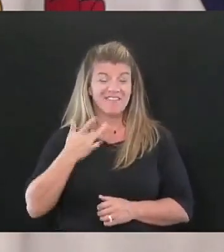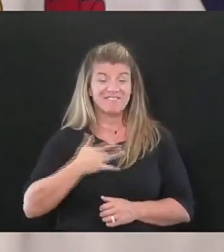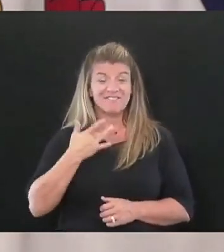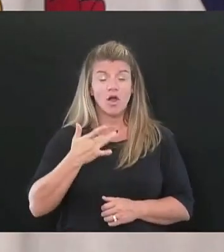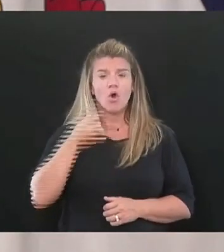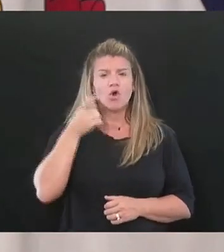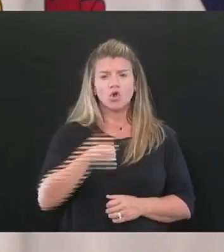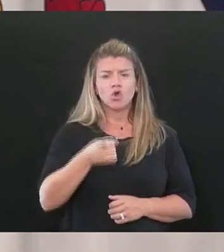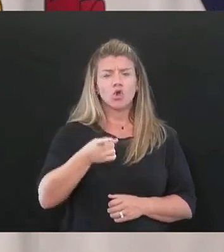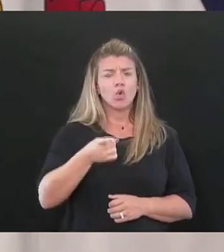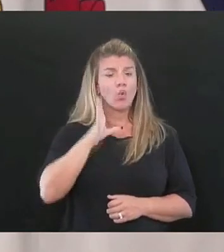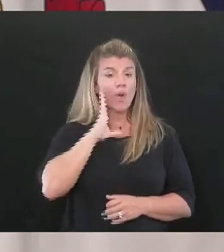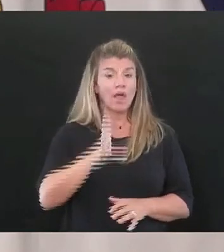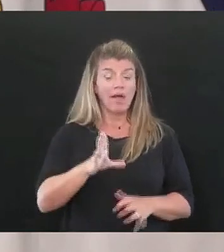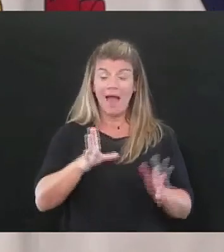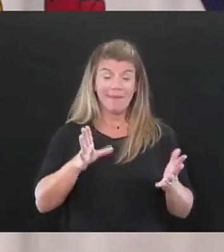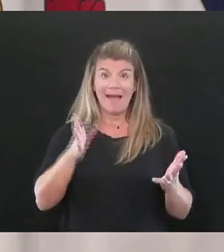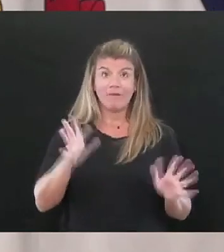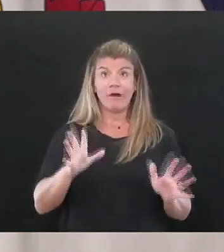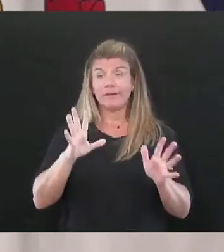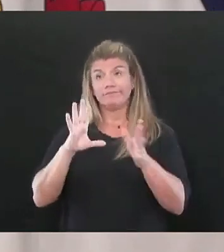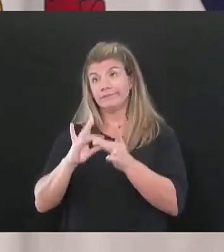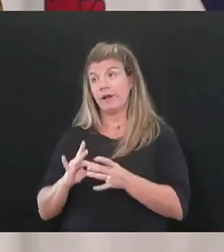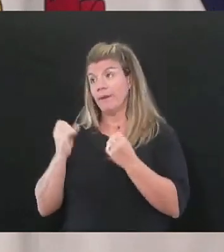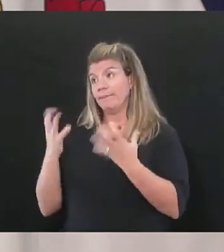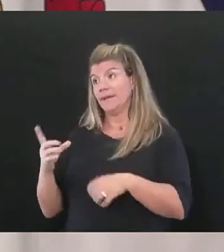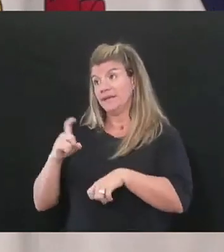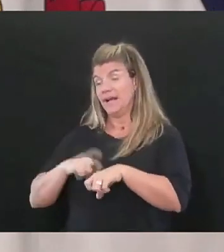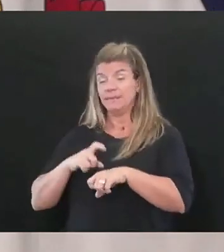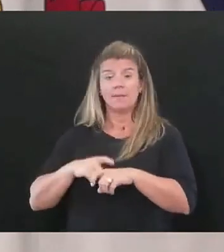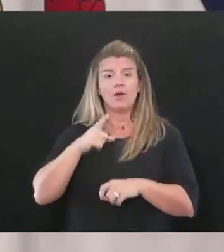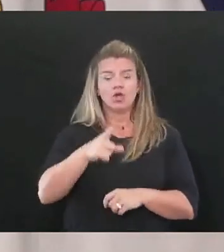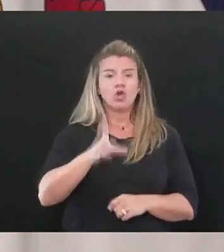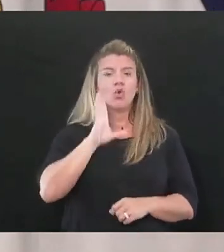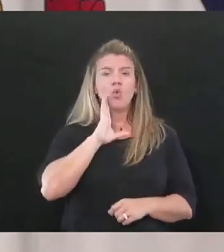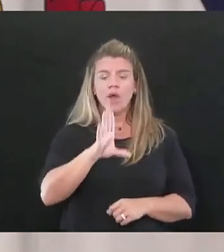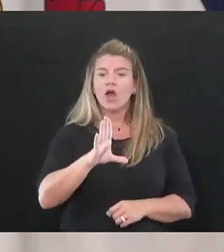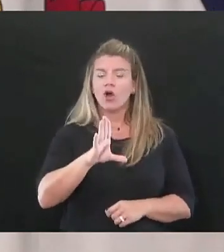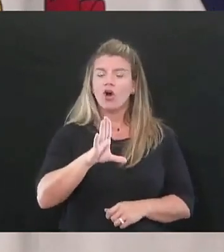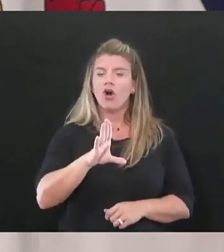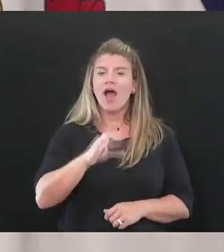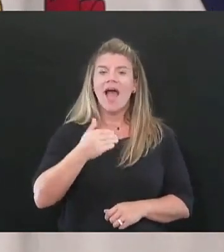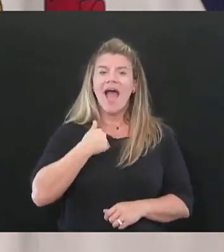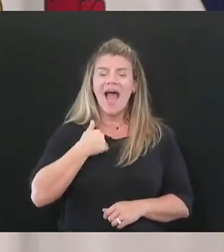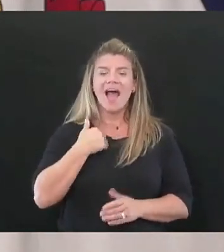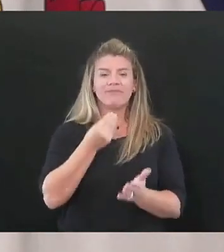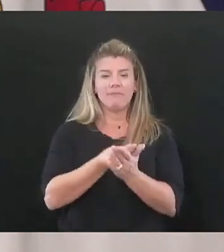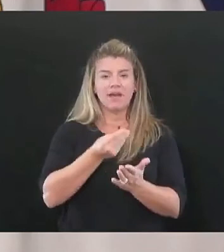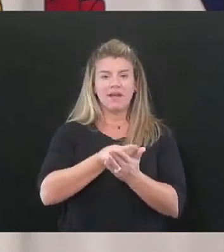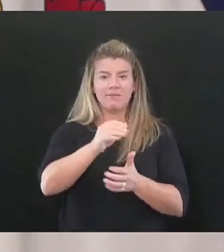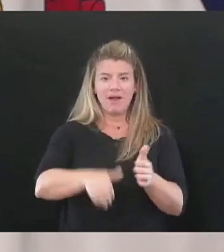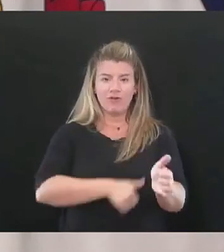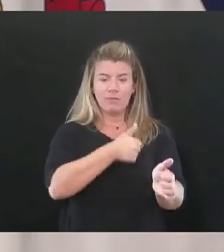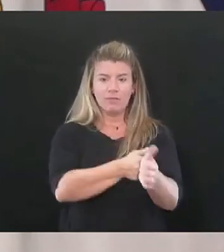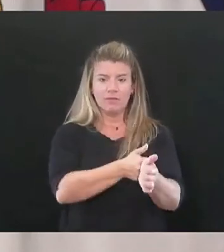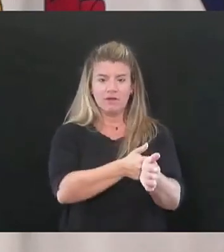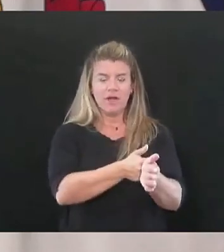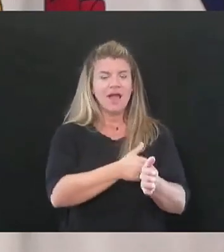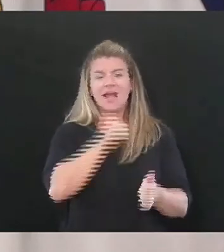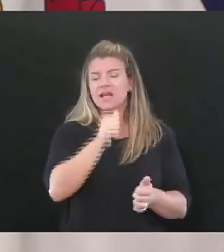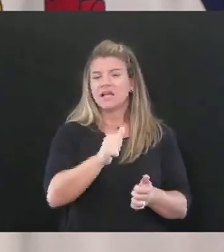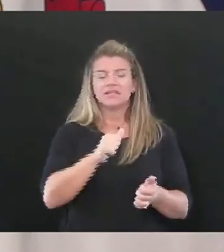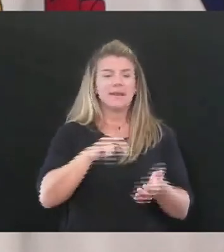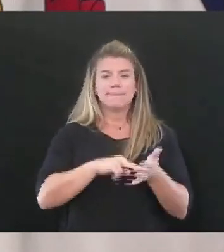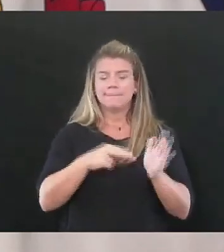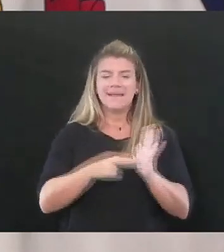going to ultimately, as I've said a bunch of times, I think you're going to have, first of all, I've said we're going to have revenue replacement. We won't necessarily have